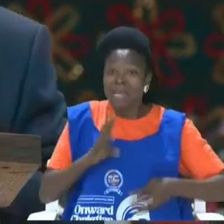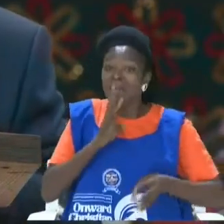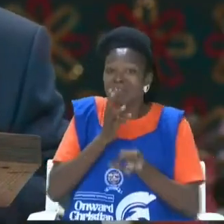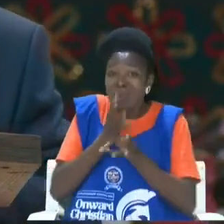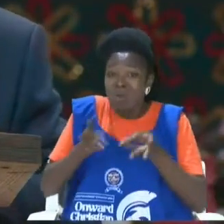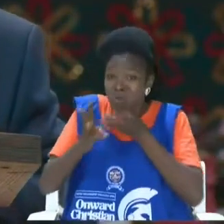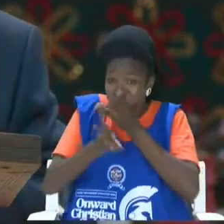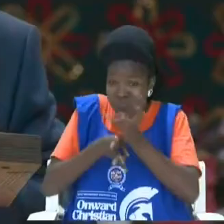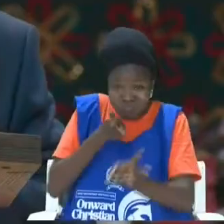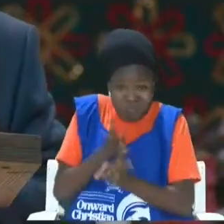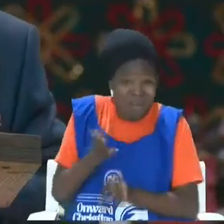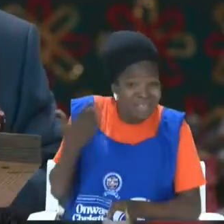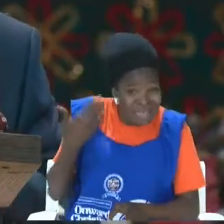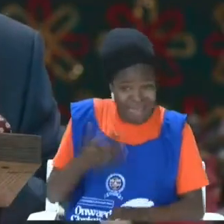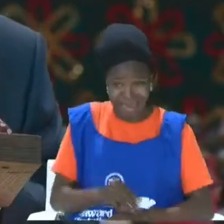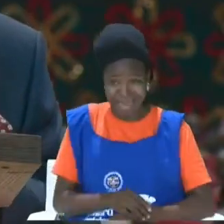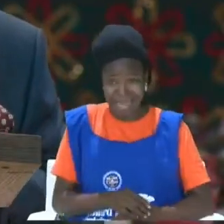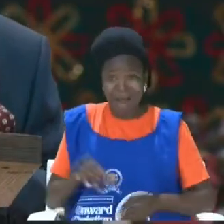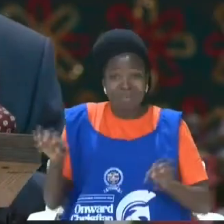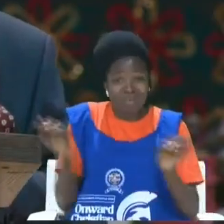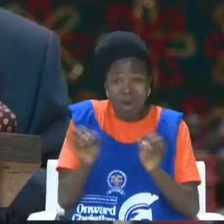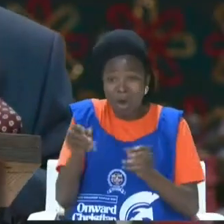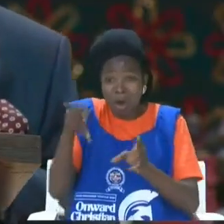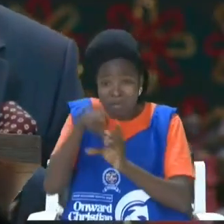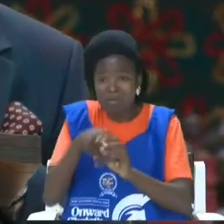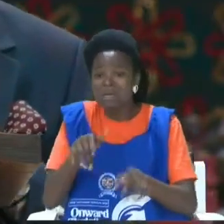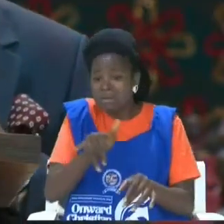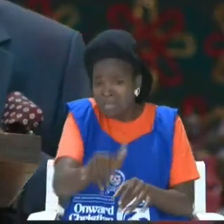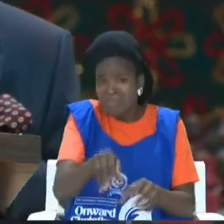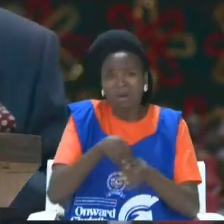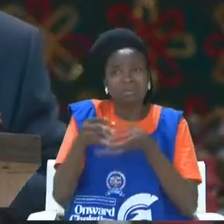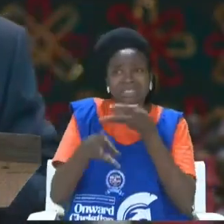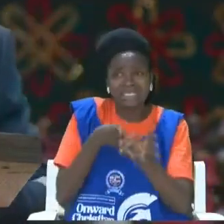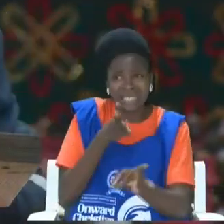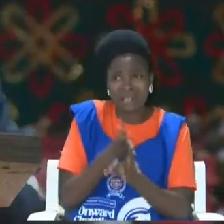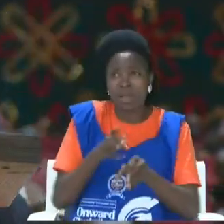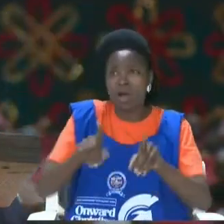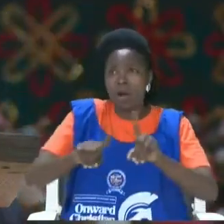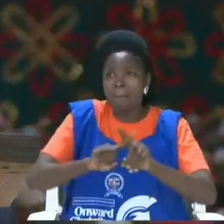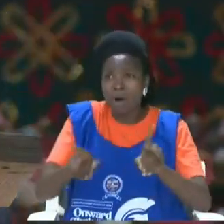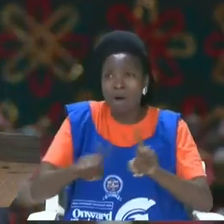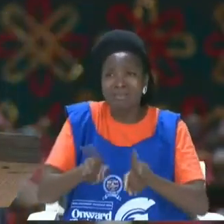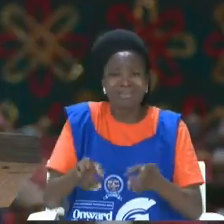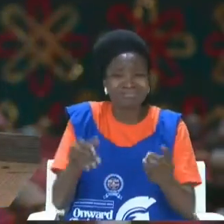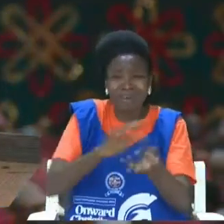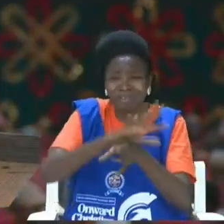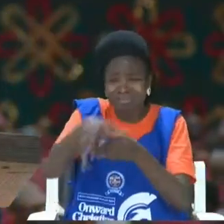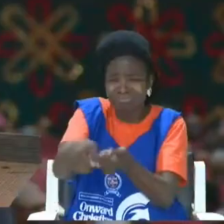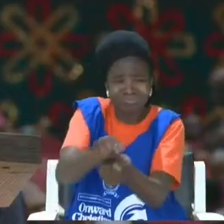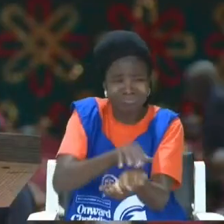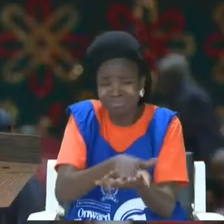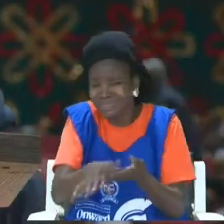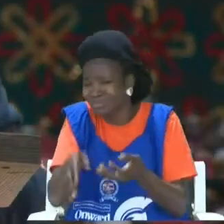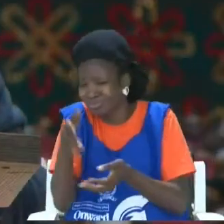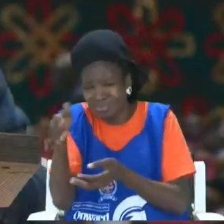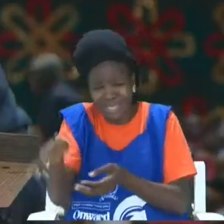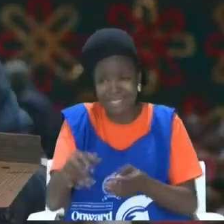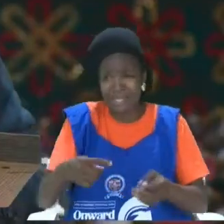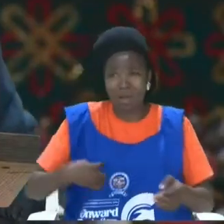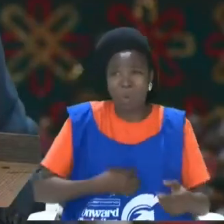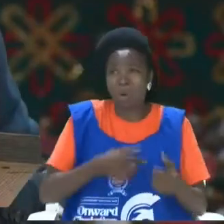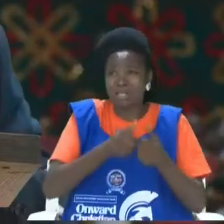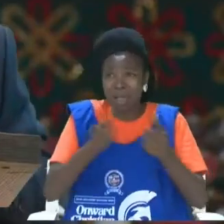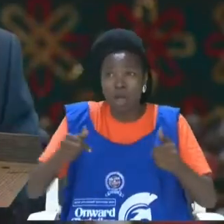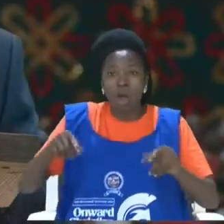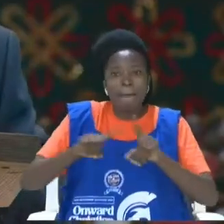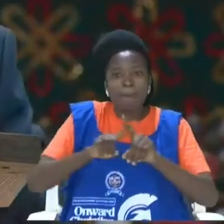no life of any plant remaining on the earth. The earth was desolate. But we saw